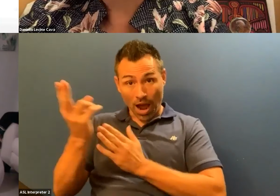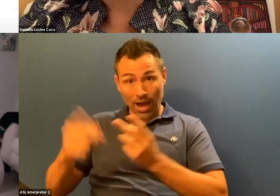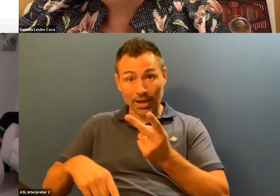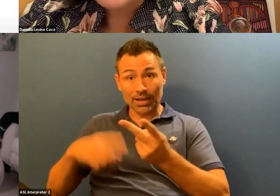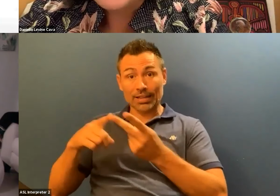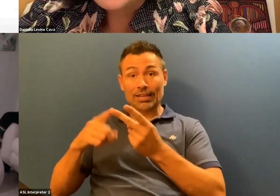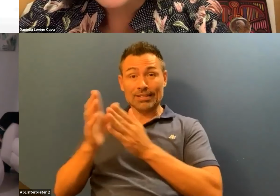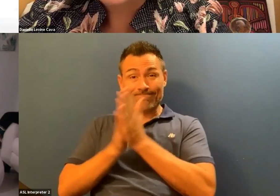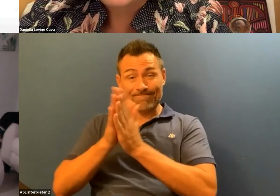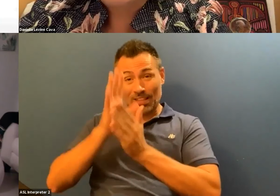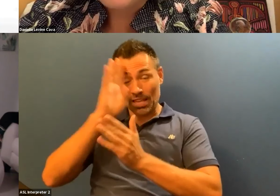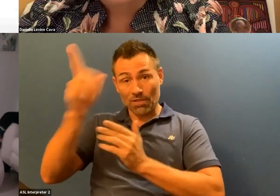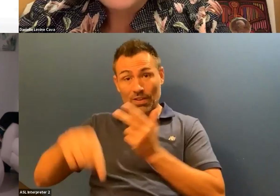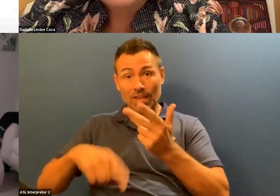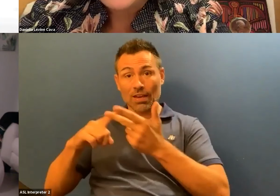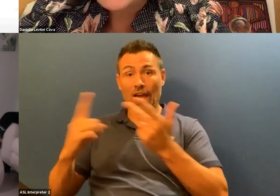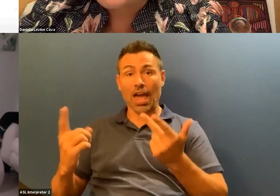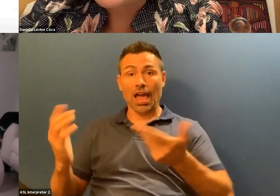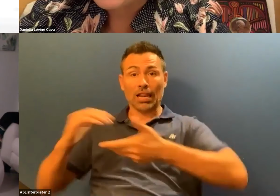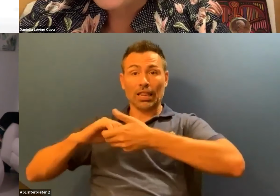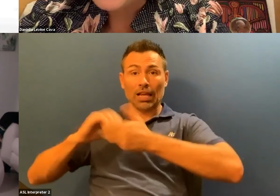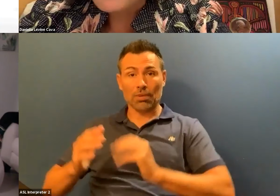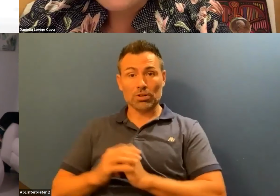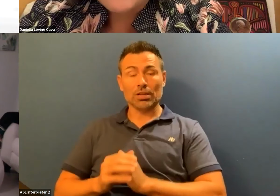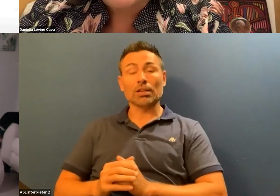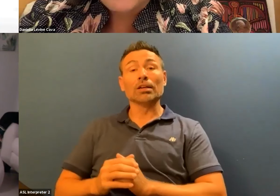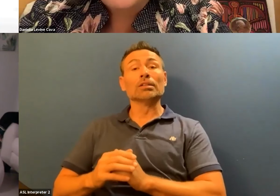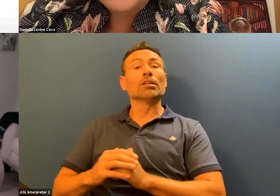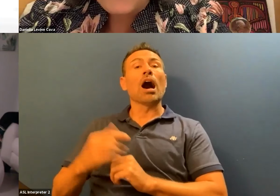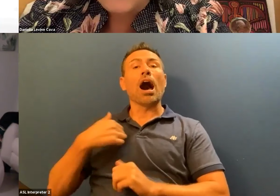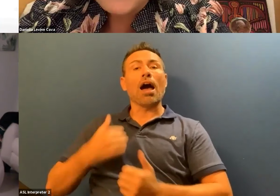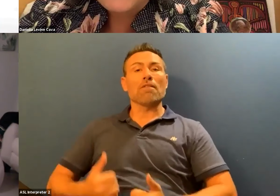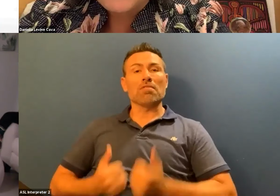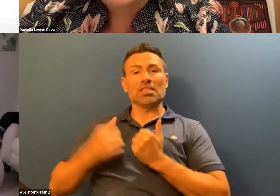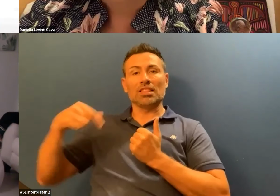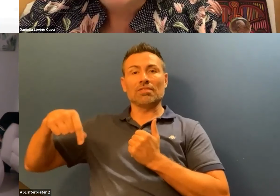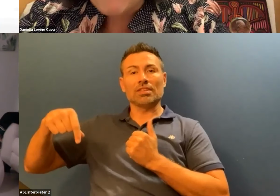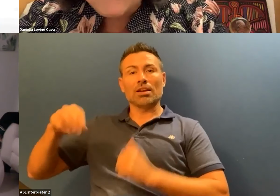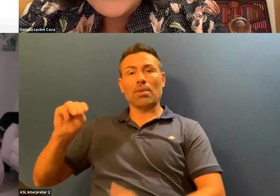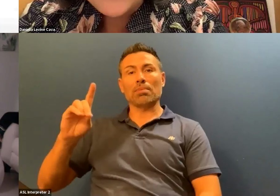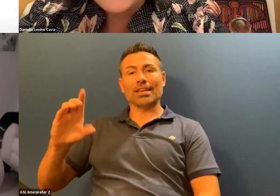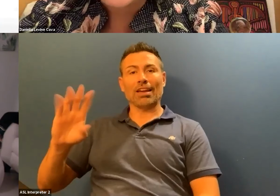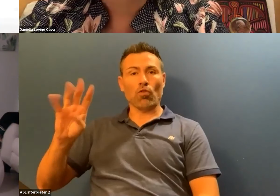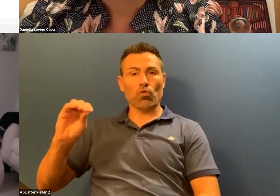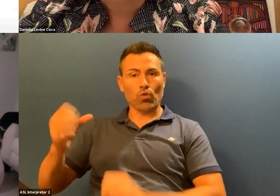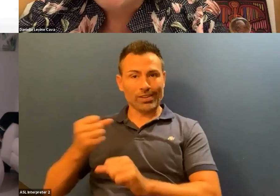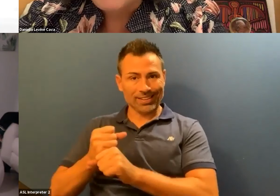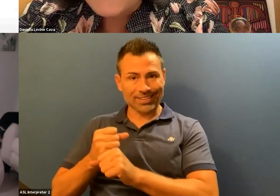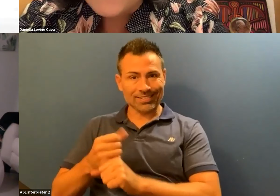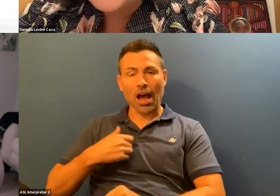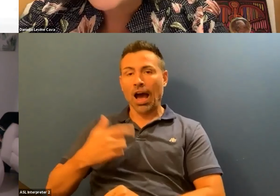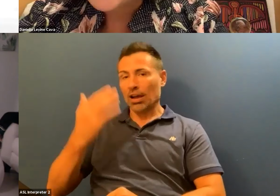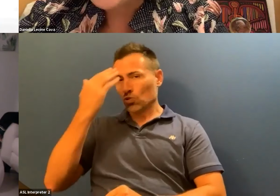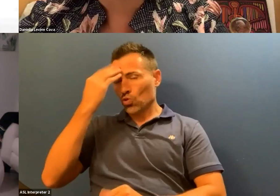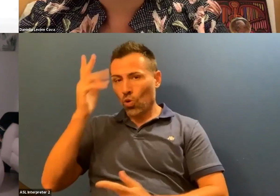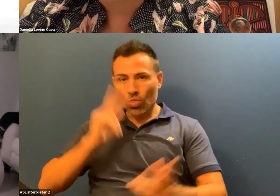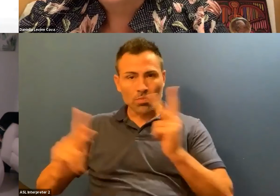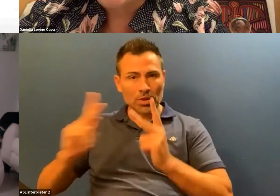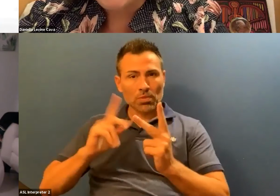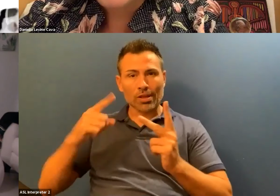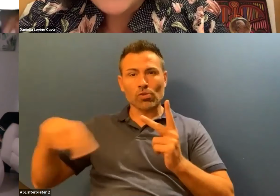So in the 40 years that I have called Miami-Dade County home, I have come to know our people, and we are resilient, and we are kind,